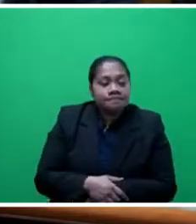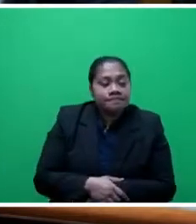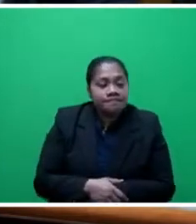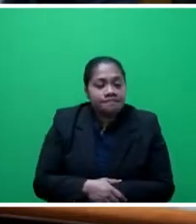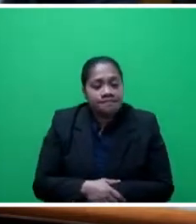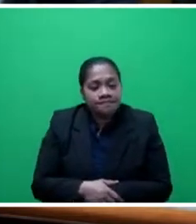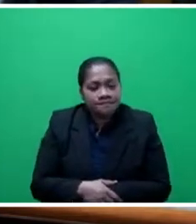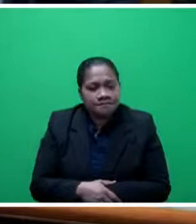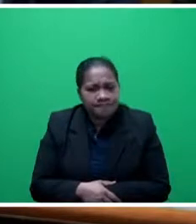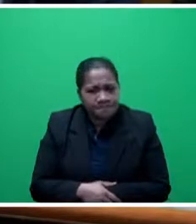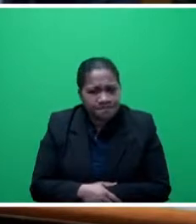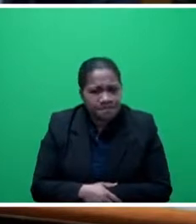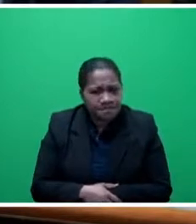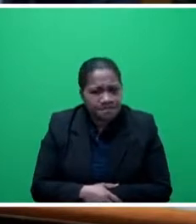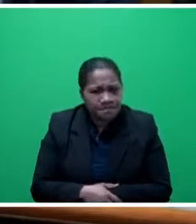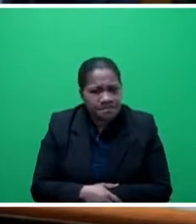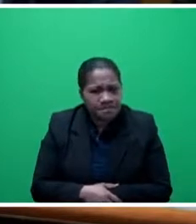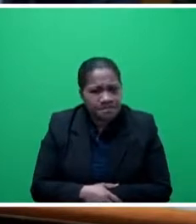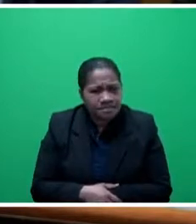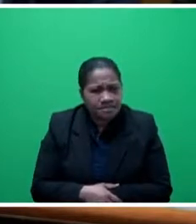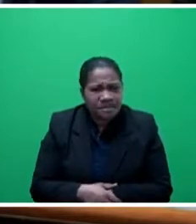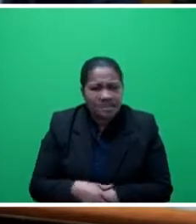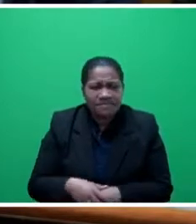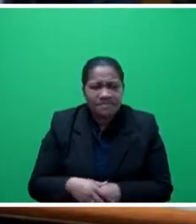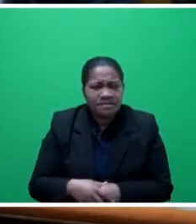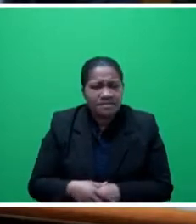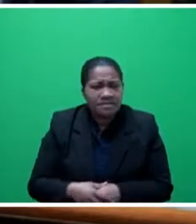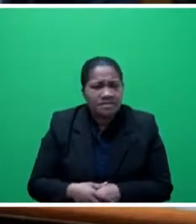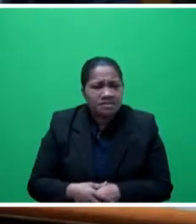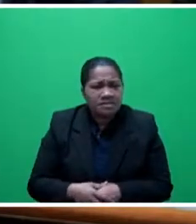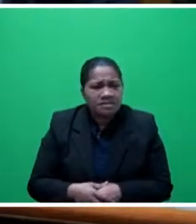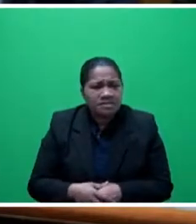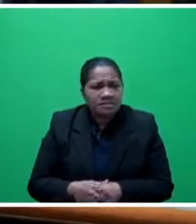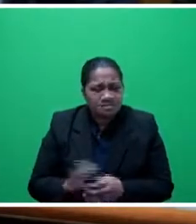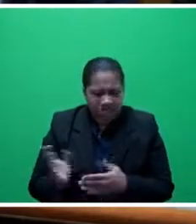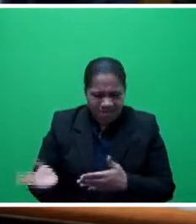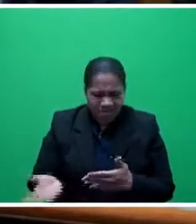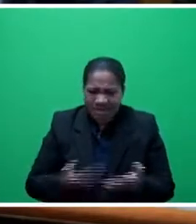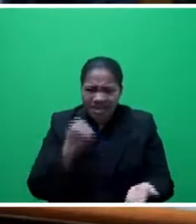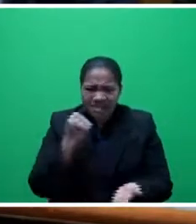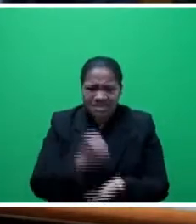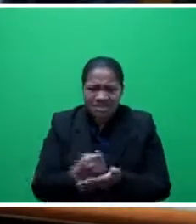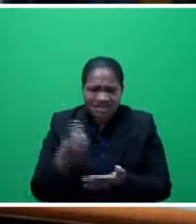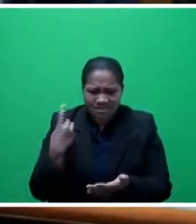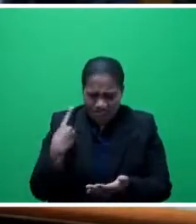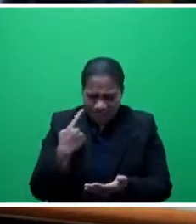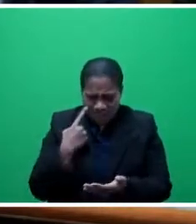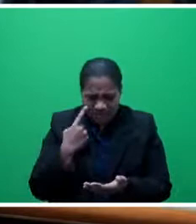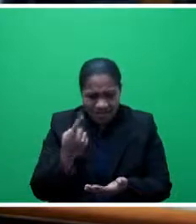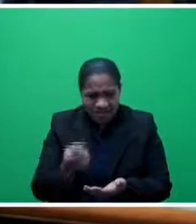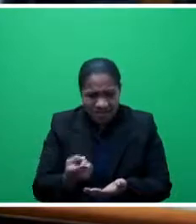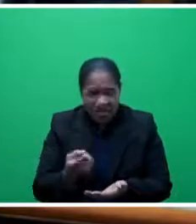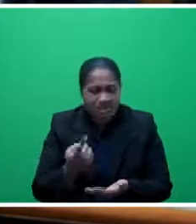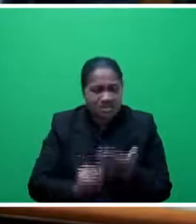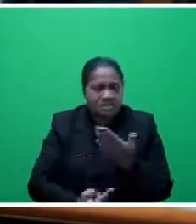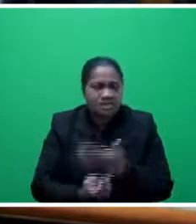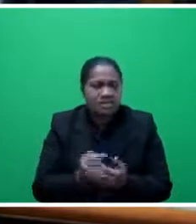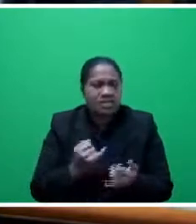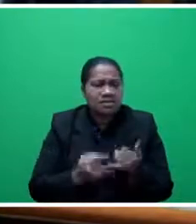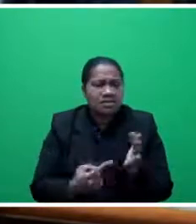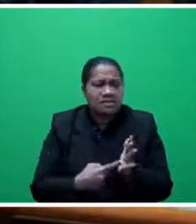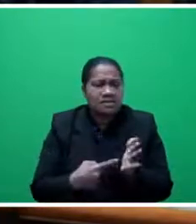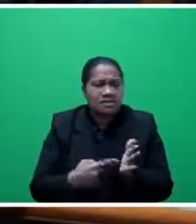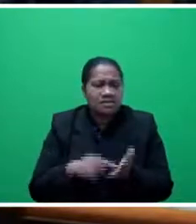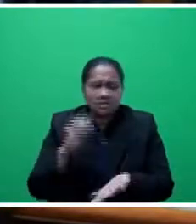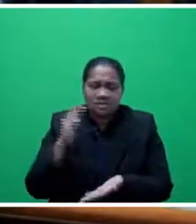accommodation. Stamp duty, we note the repeal of STT, reduction of ECAL